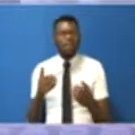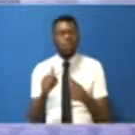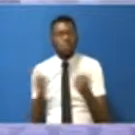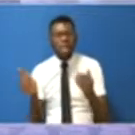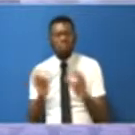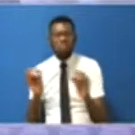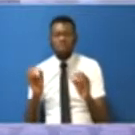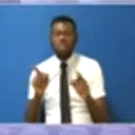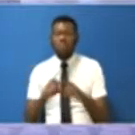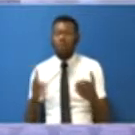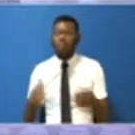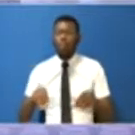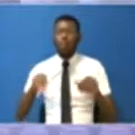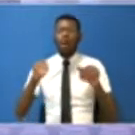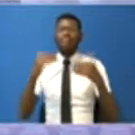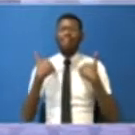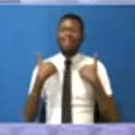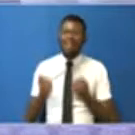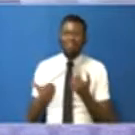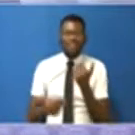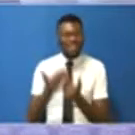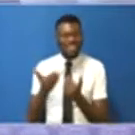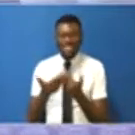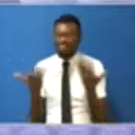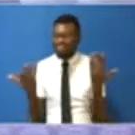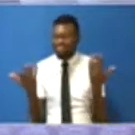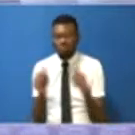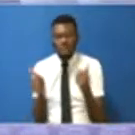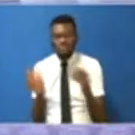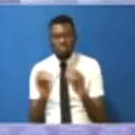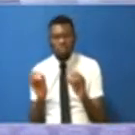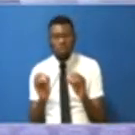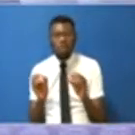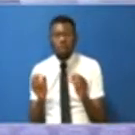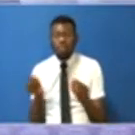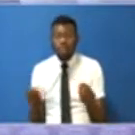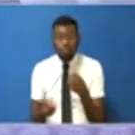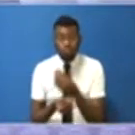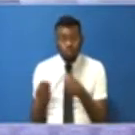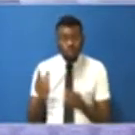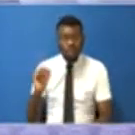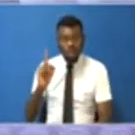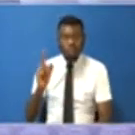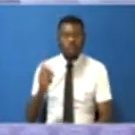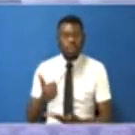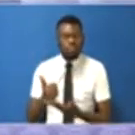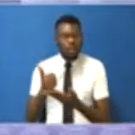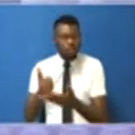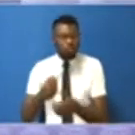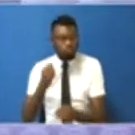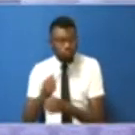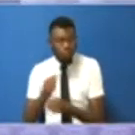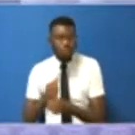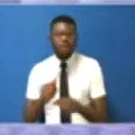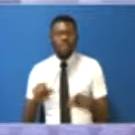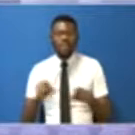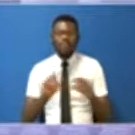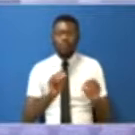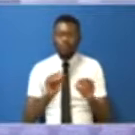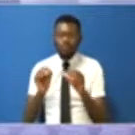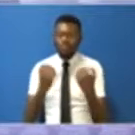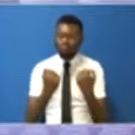poor quality access to healthcare we want to fix the economy in nairobi by ensuring decent jobs mobility proper mobility and